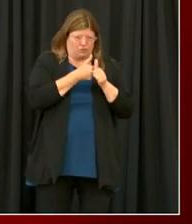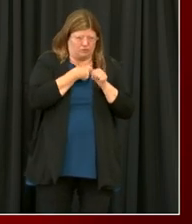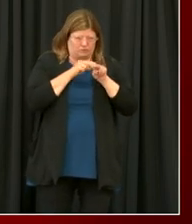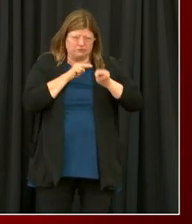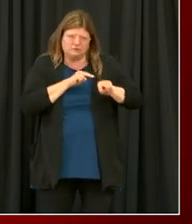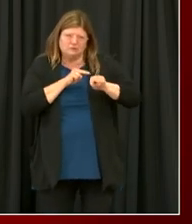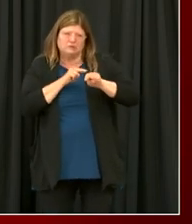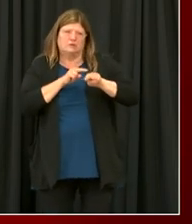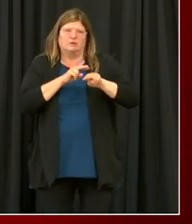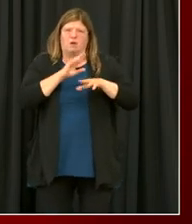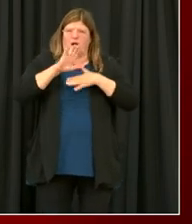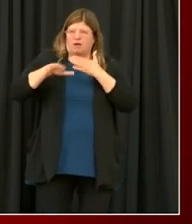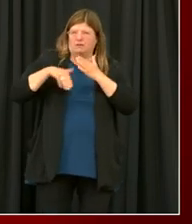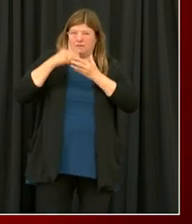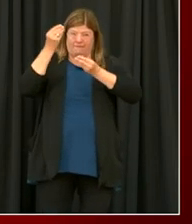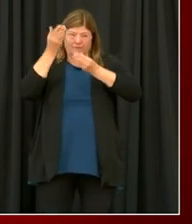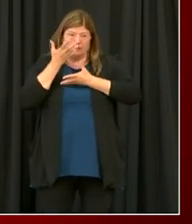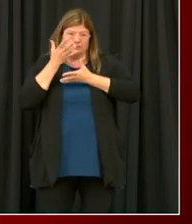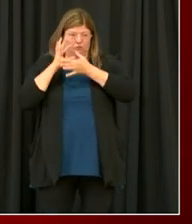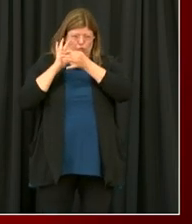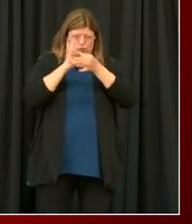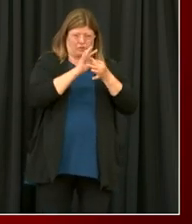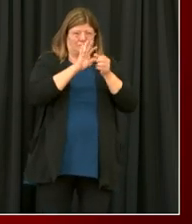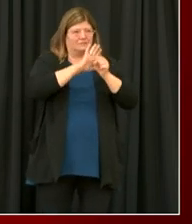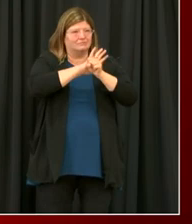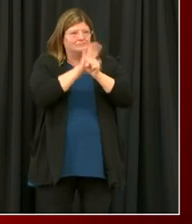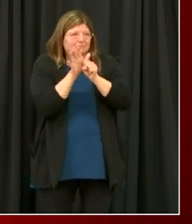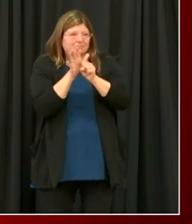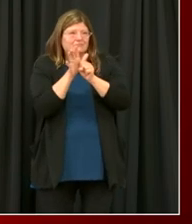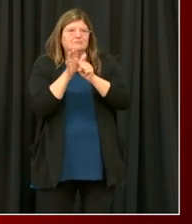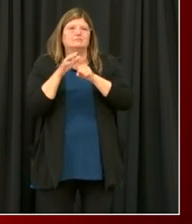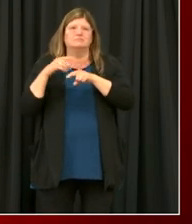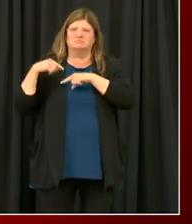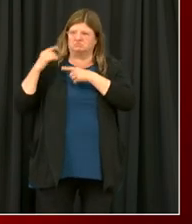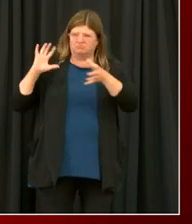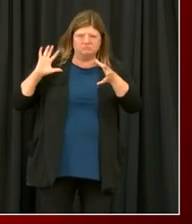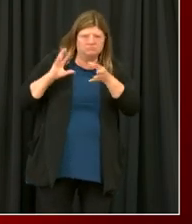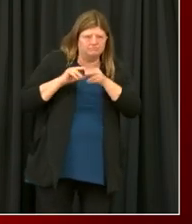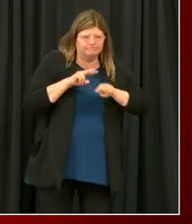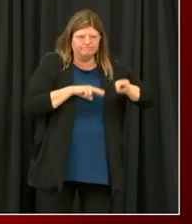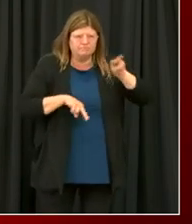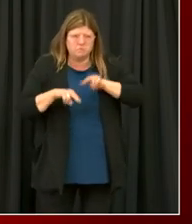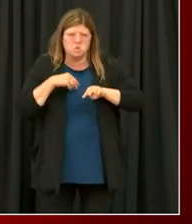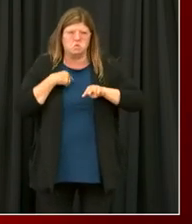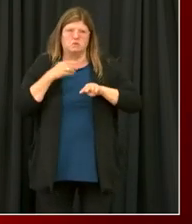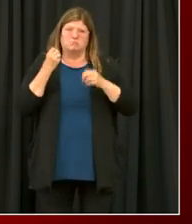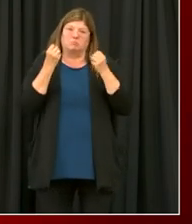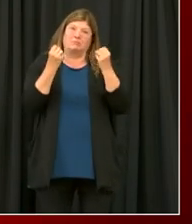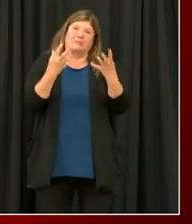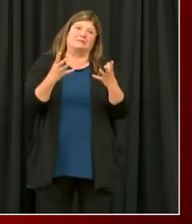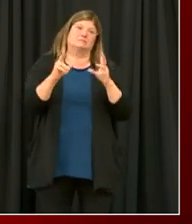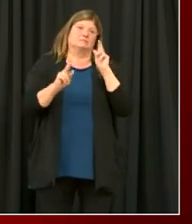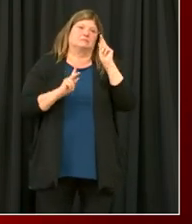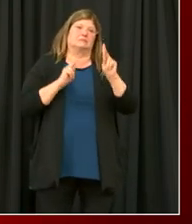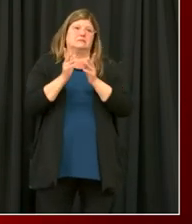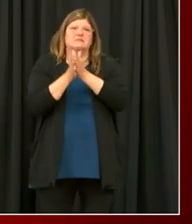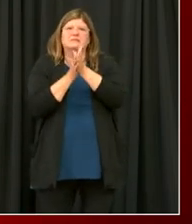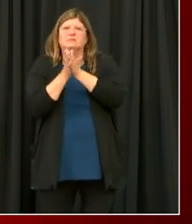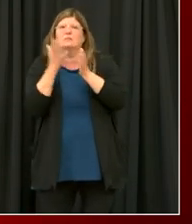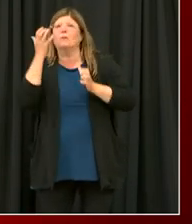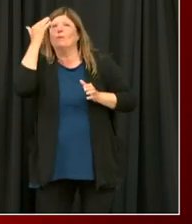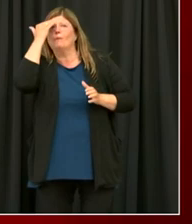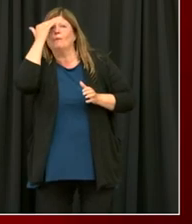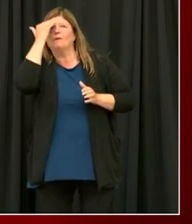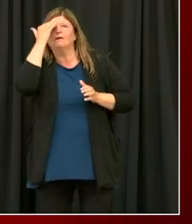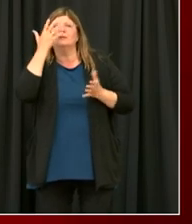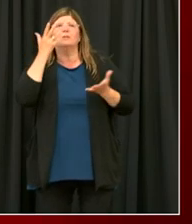to the coronavirus in D.C., and we know a number of people are eager for an update on Phase